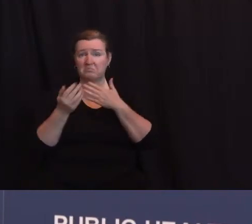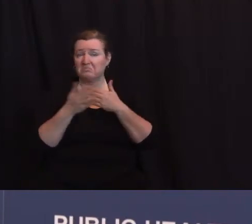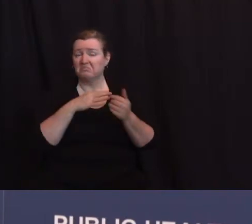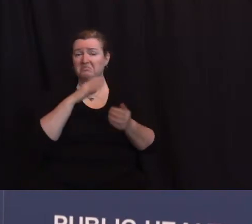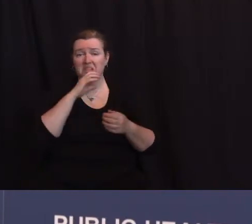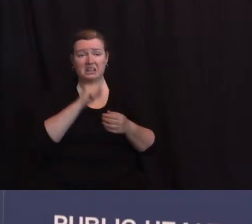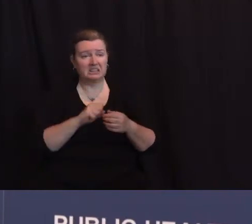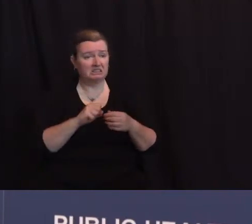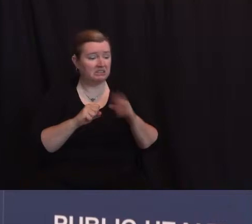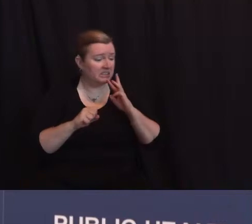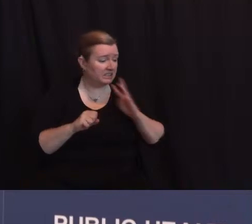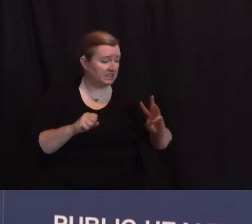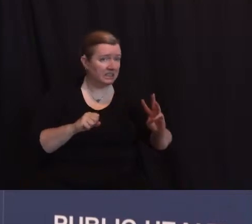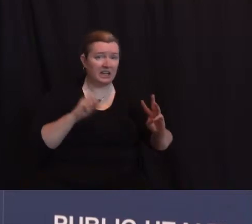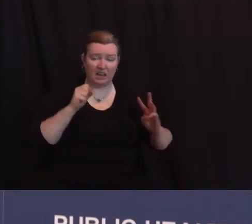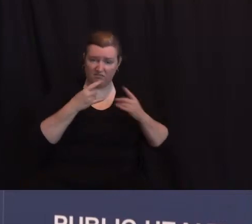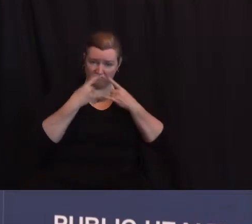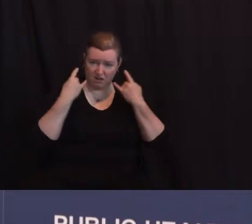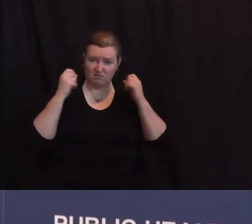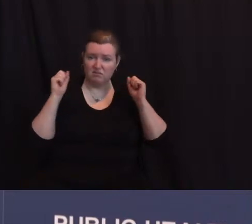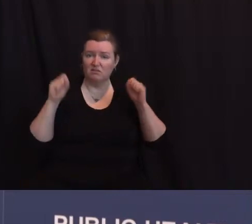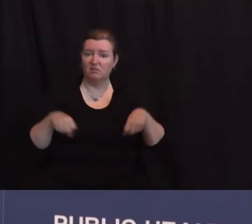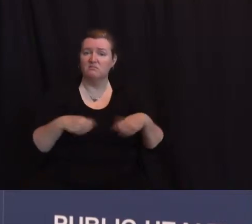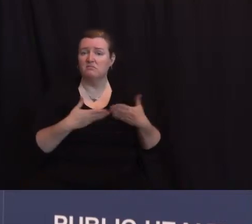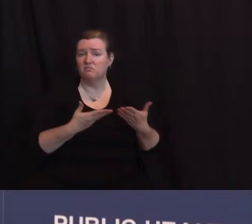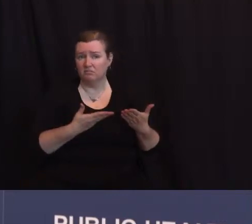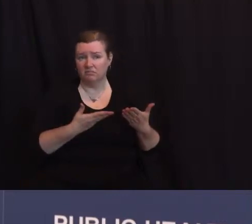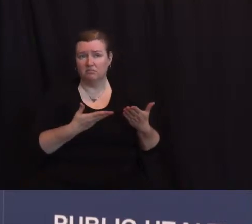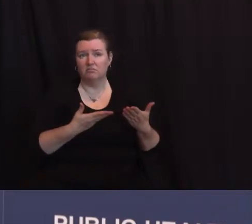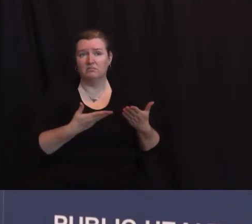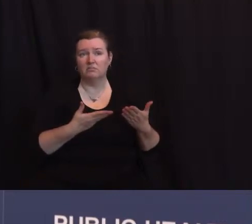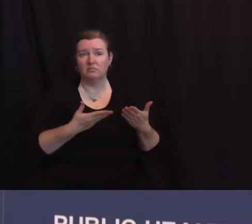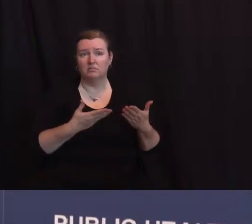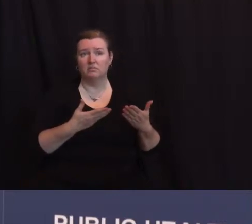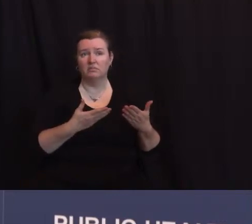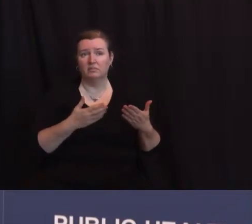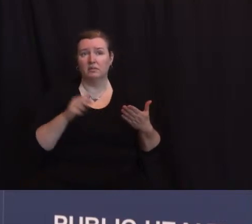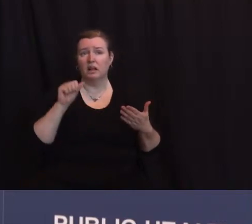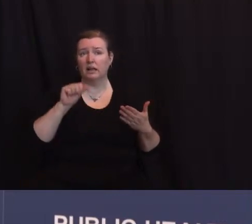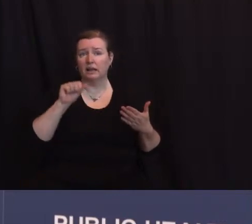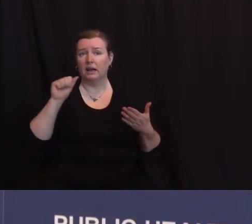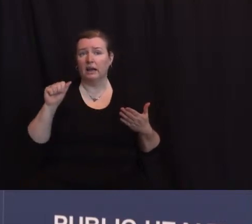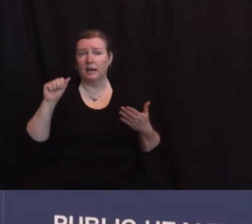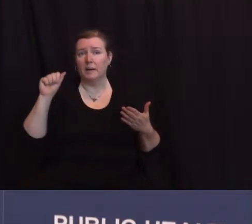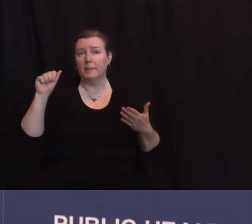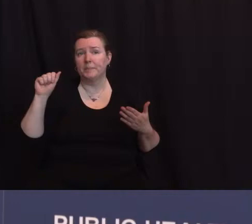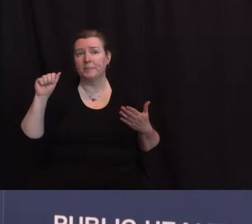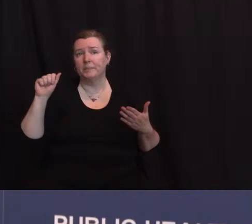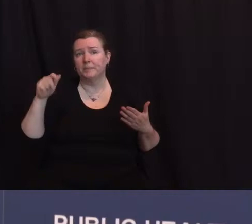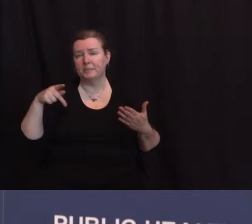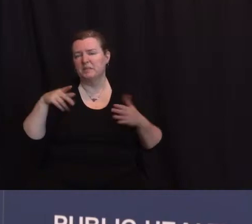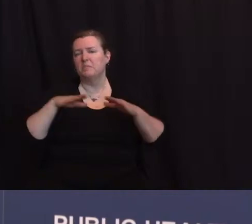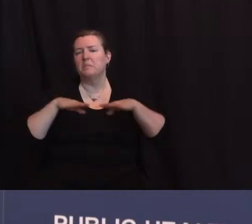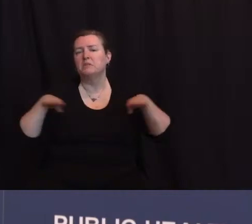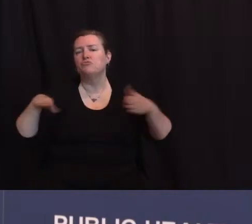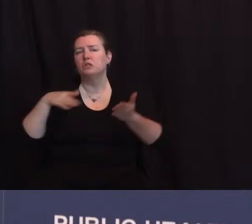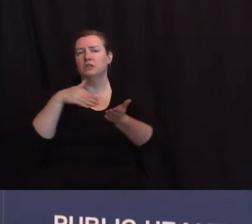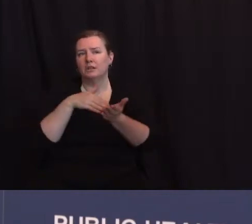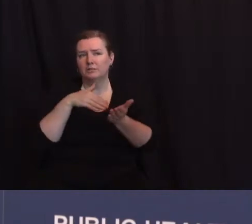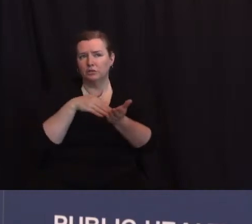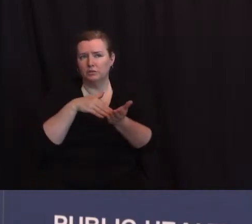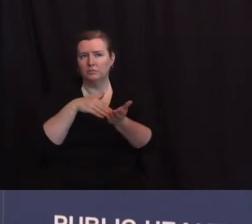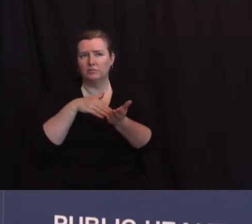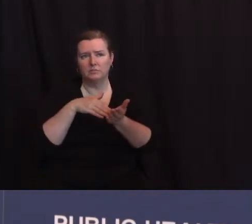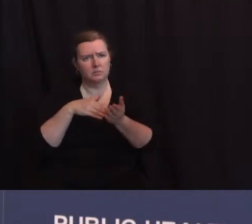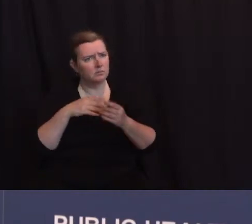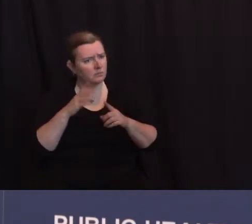so. We know that the American Association for Pediatrics supports kids down to the age of 2 wearing masks on a